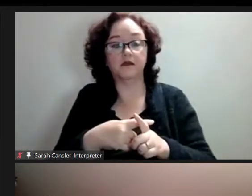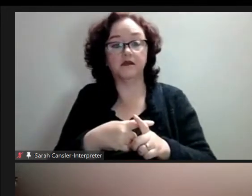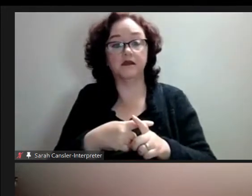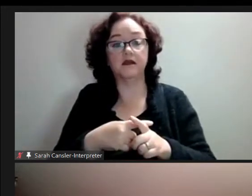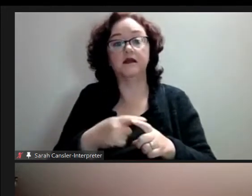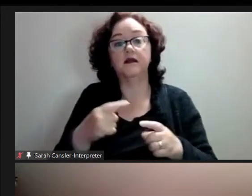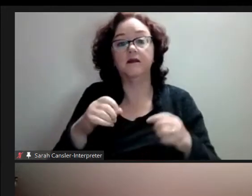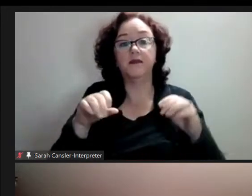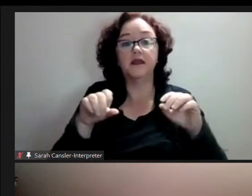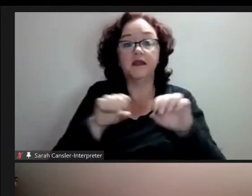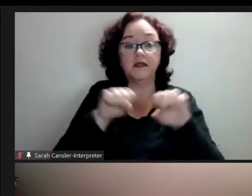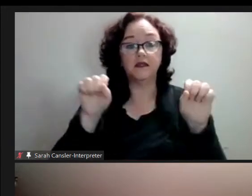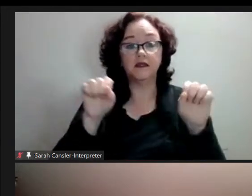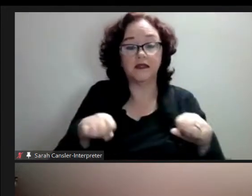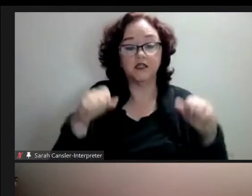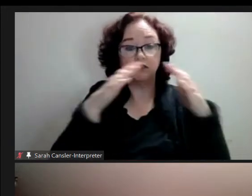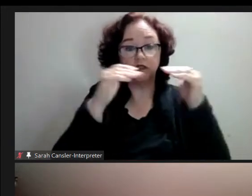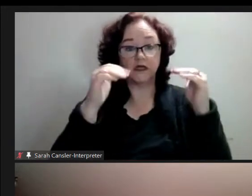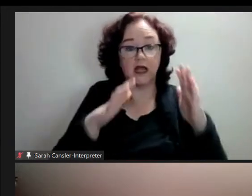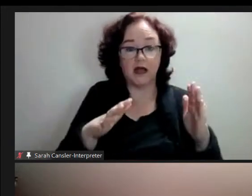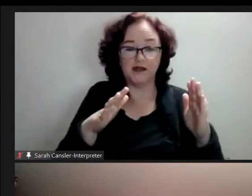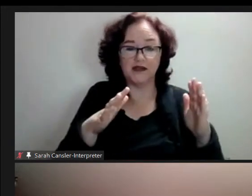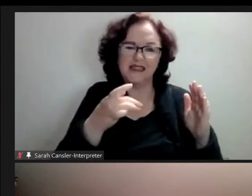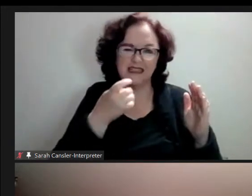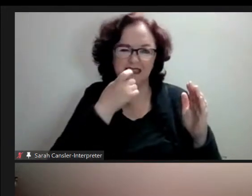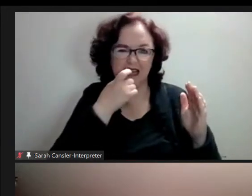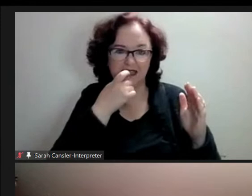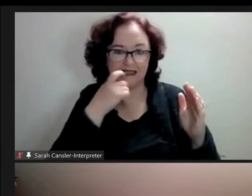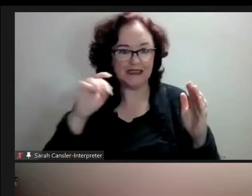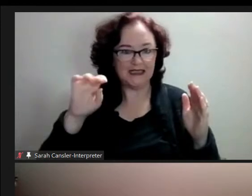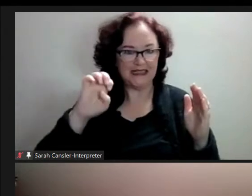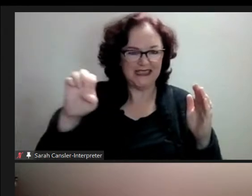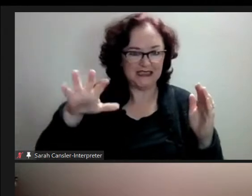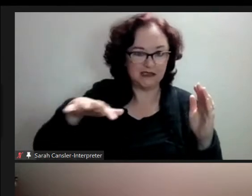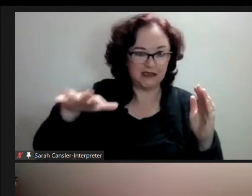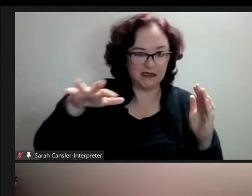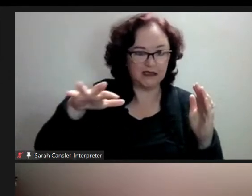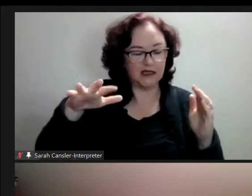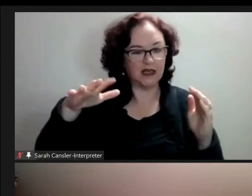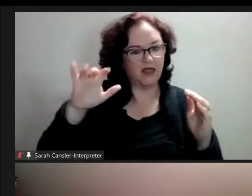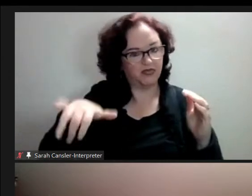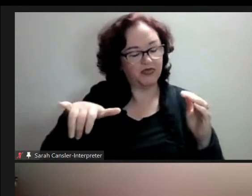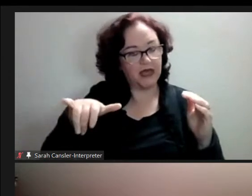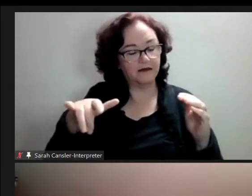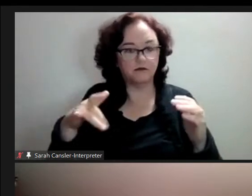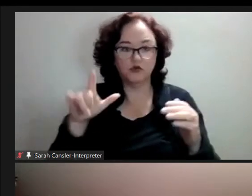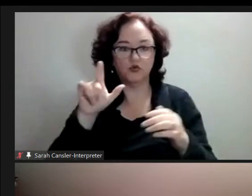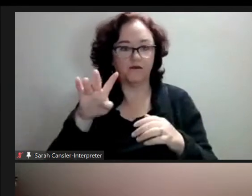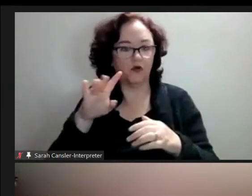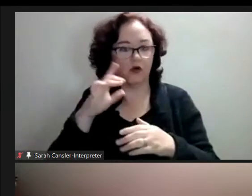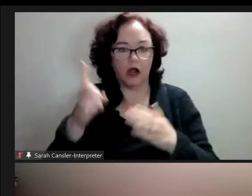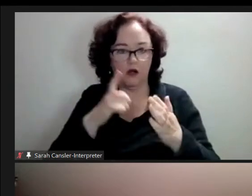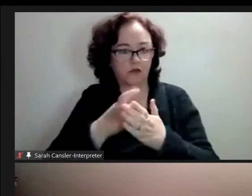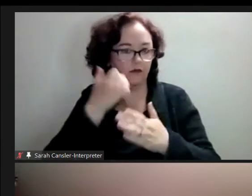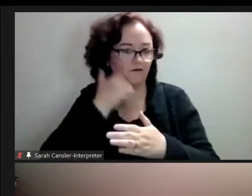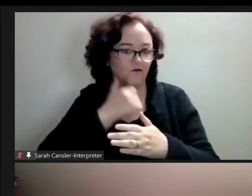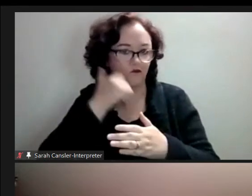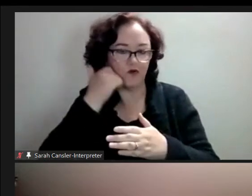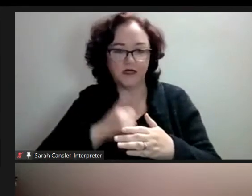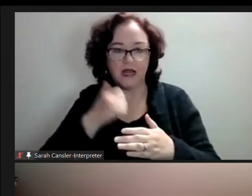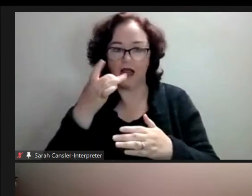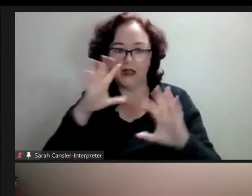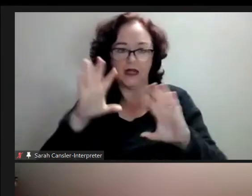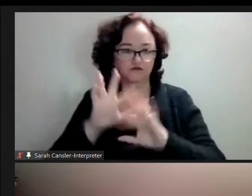is glass. That will be lit 24 hours a day. The